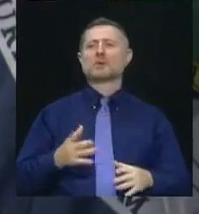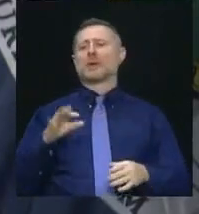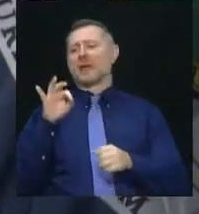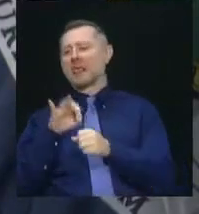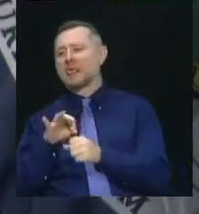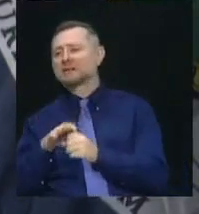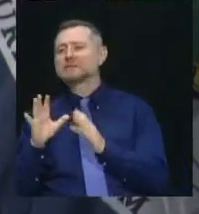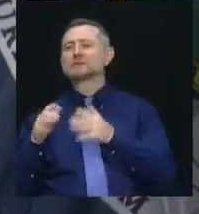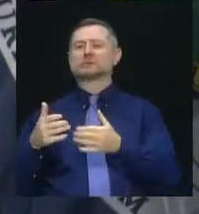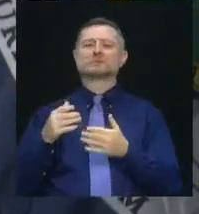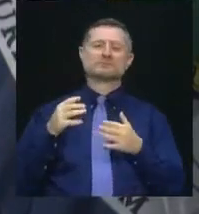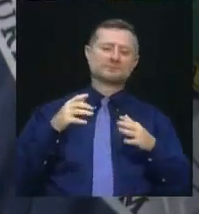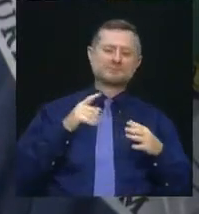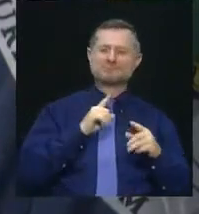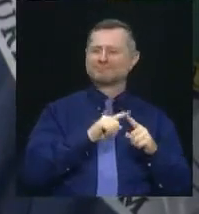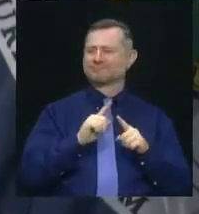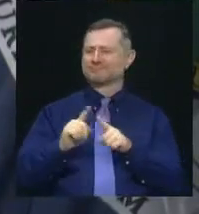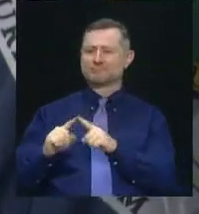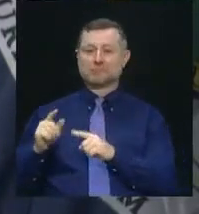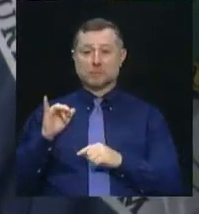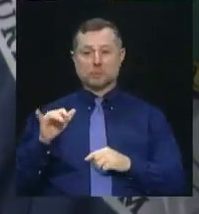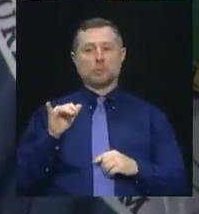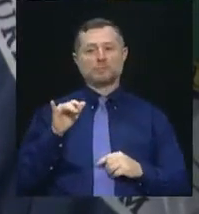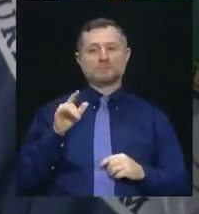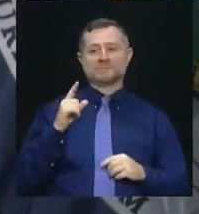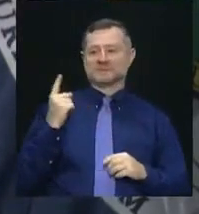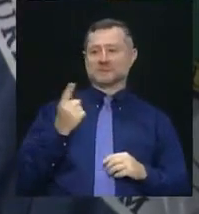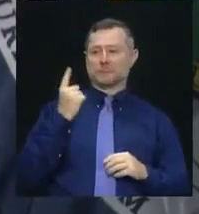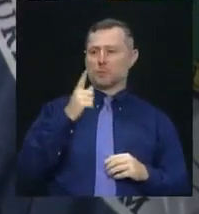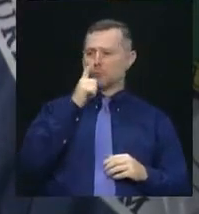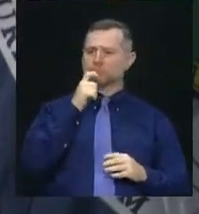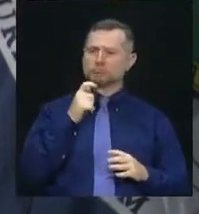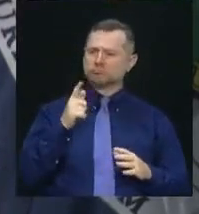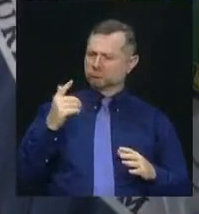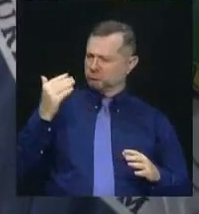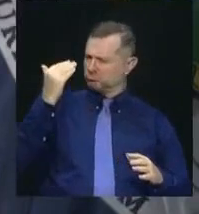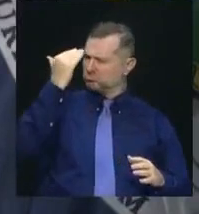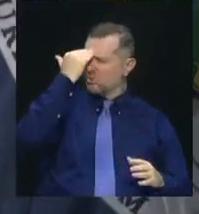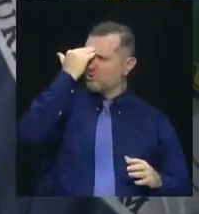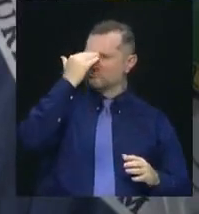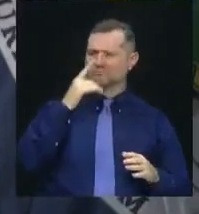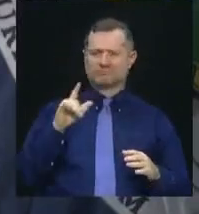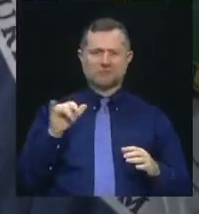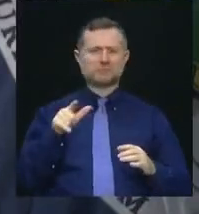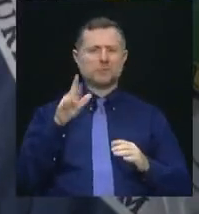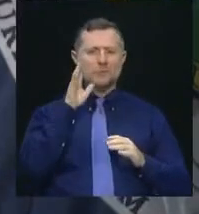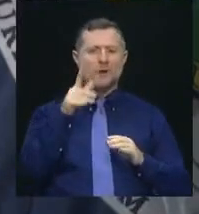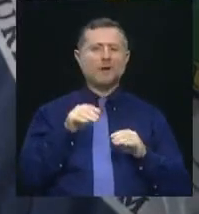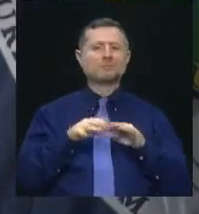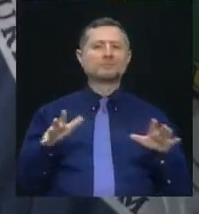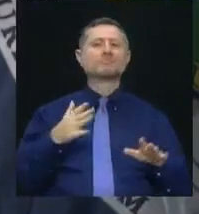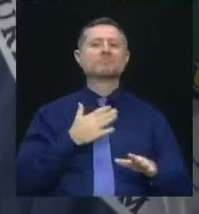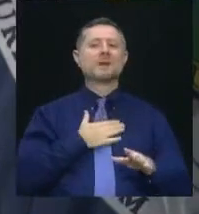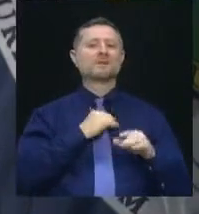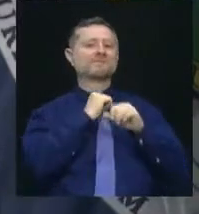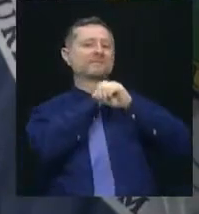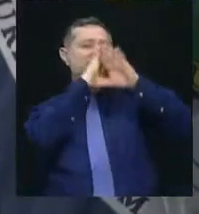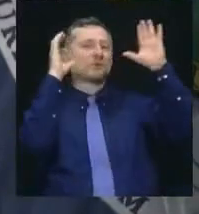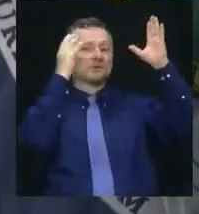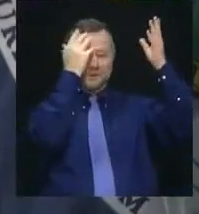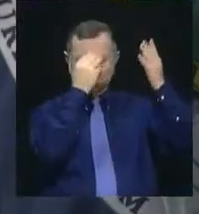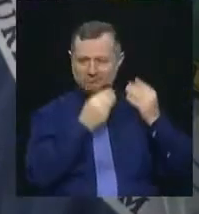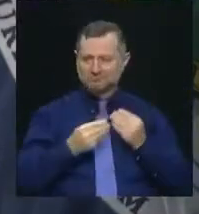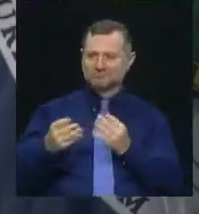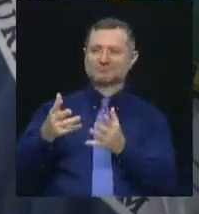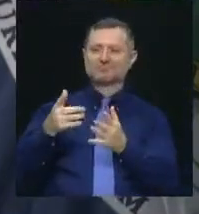be someone who is no stranger to me, but also someone that'll carry on the vision of my administration, which is to continue these strongly